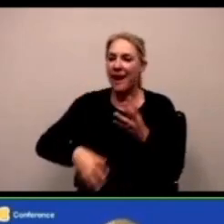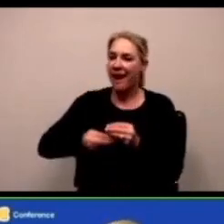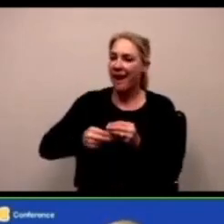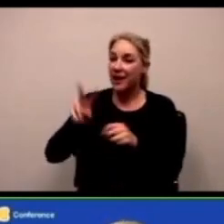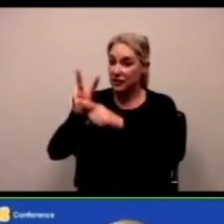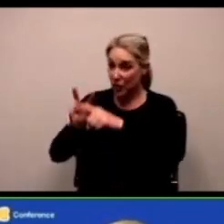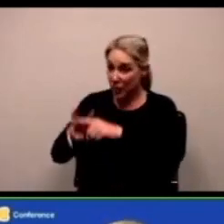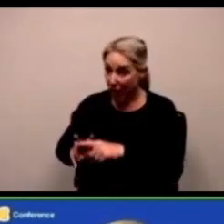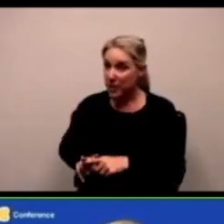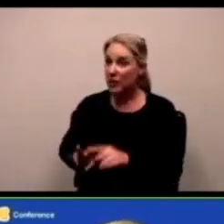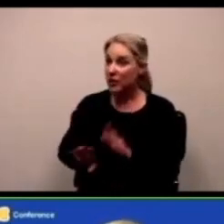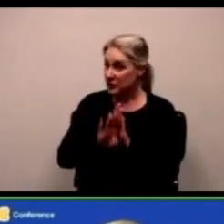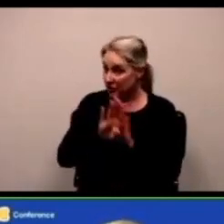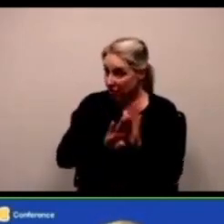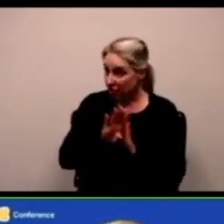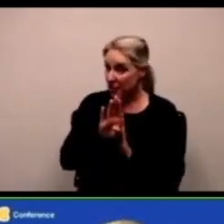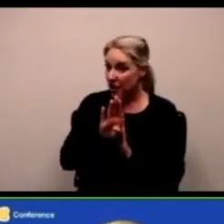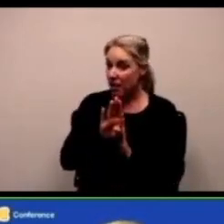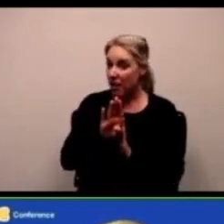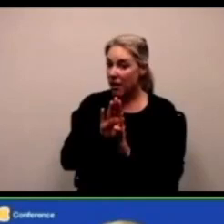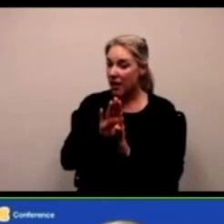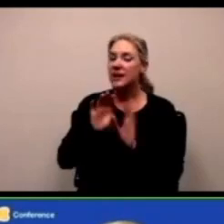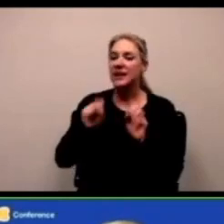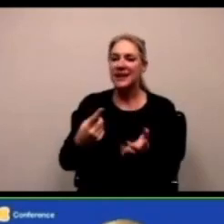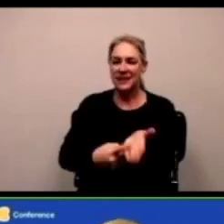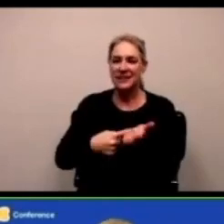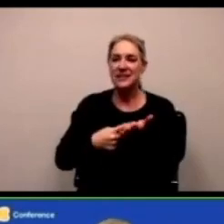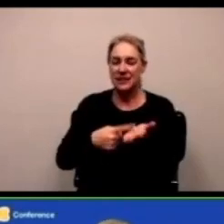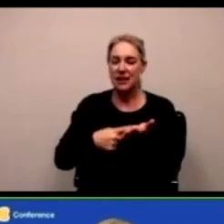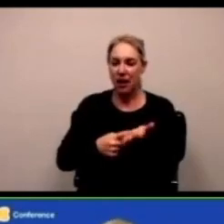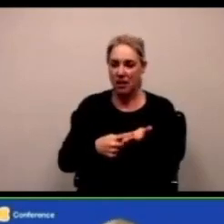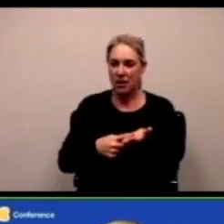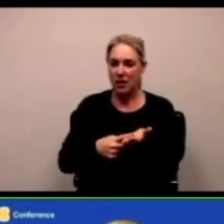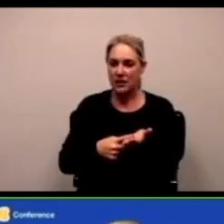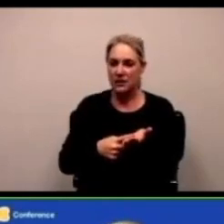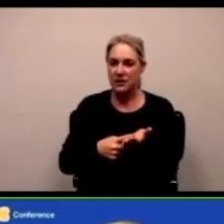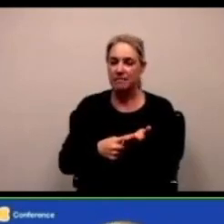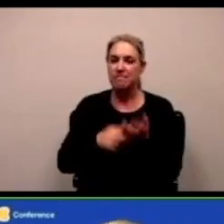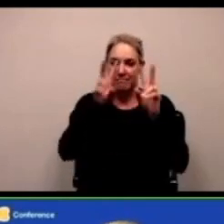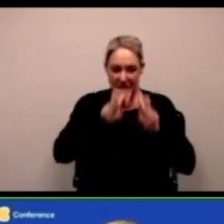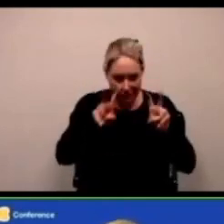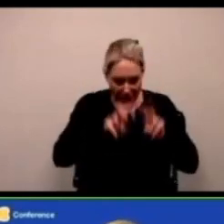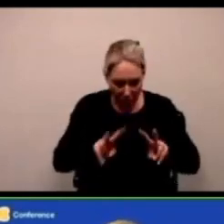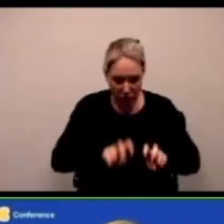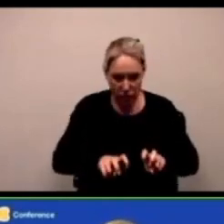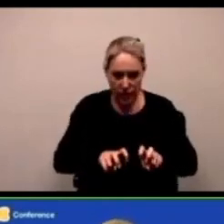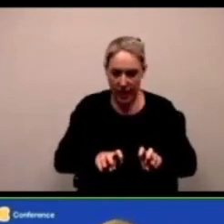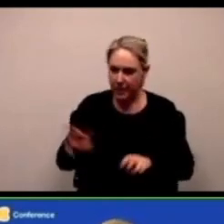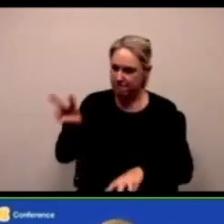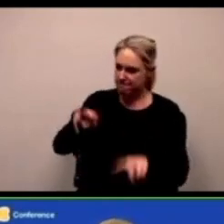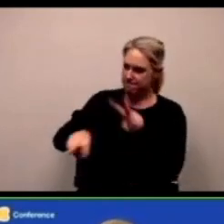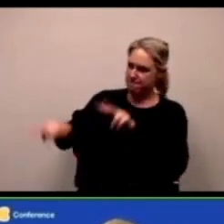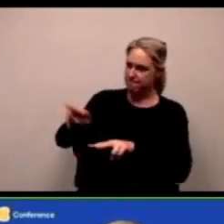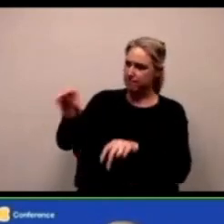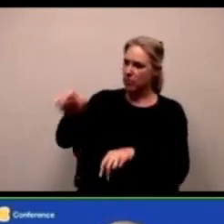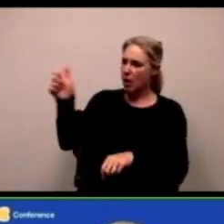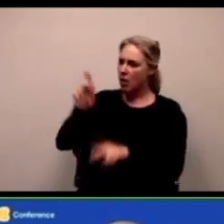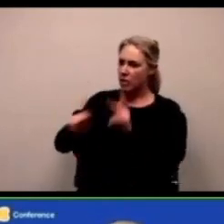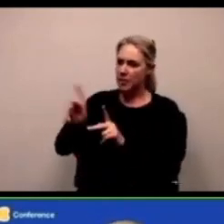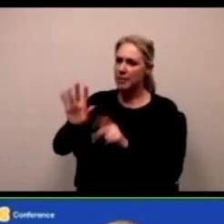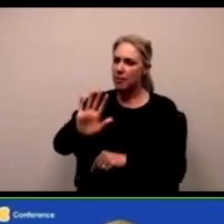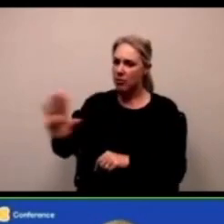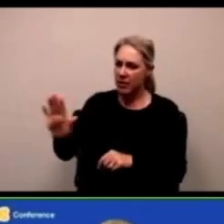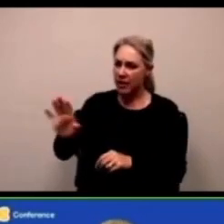about, just being able to look at, evaluate, read each other's emotions, looking for those